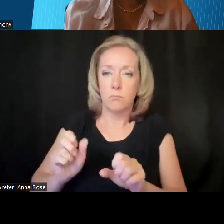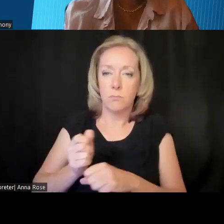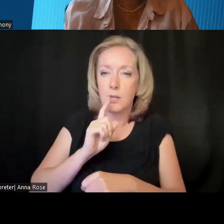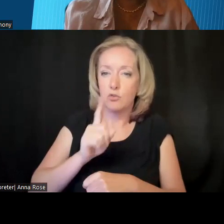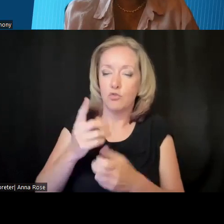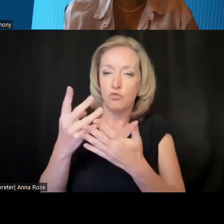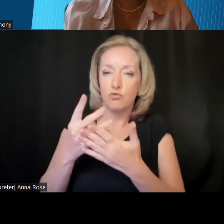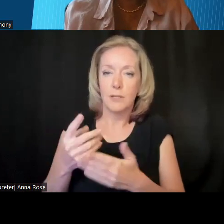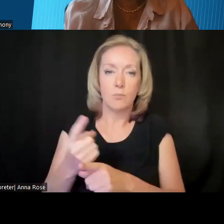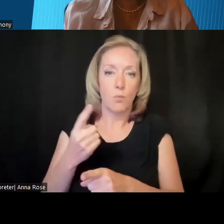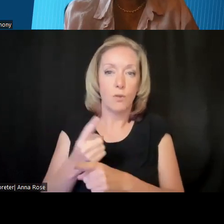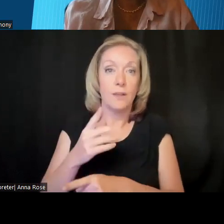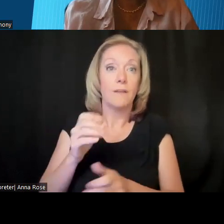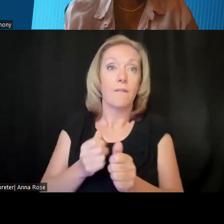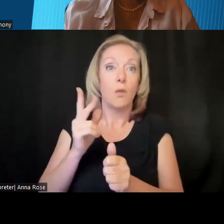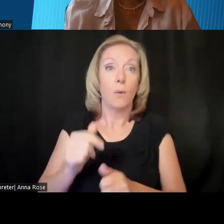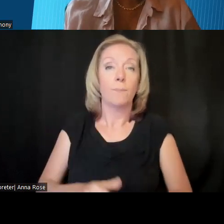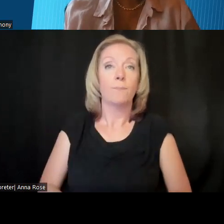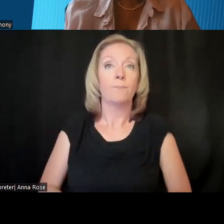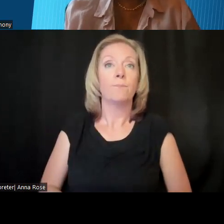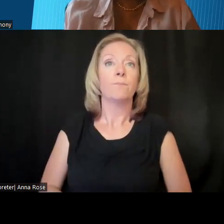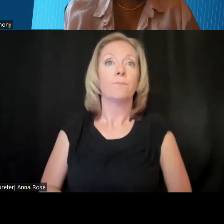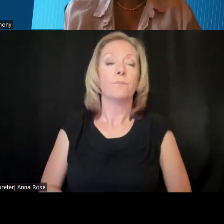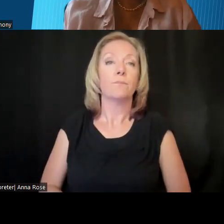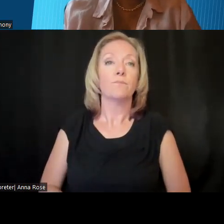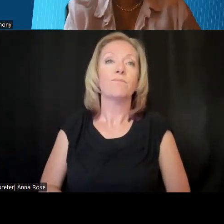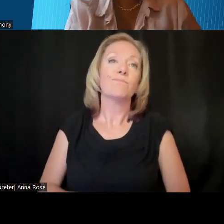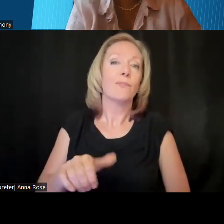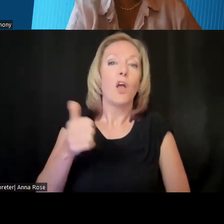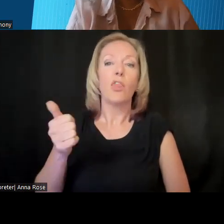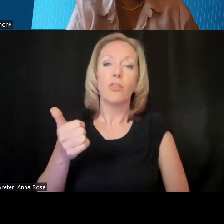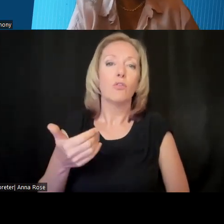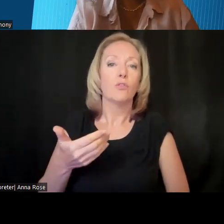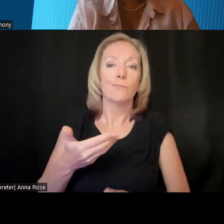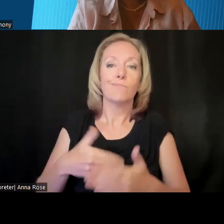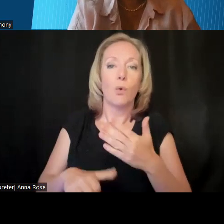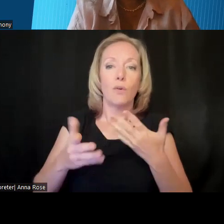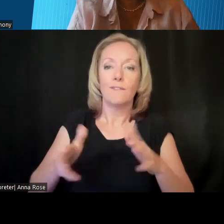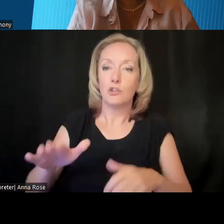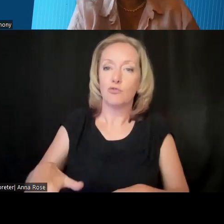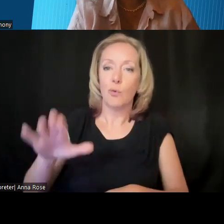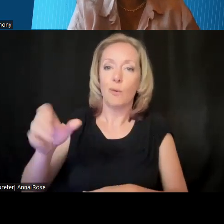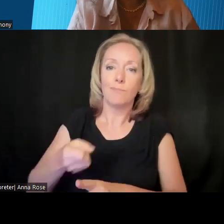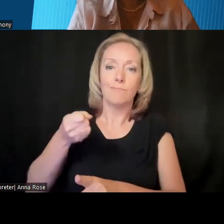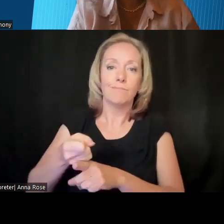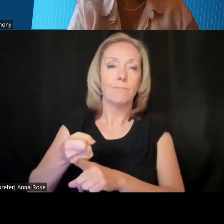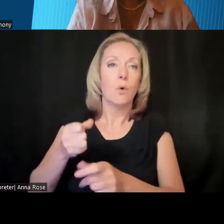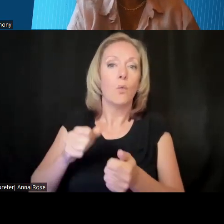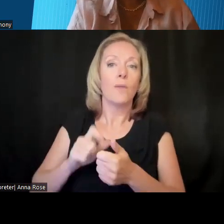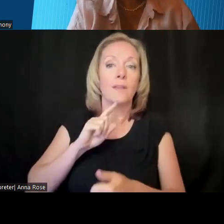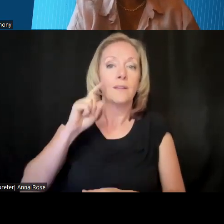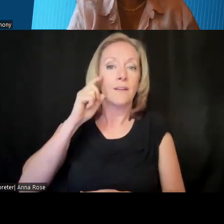hearing screening and then follow-up has happened. So just again, some of the things that you might see in the deafblind census